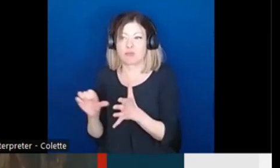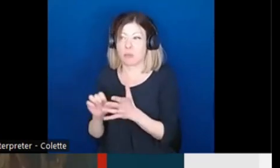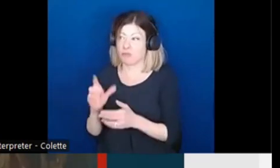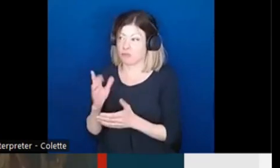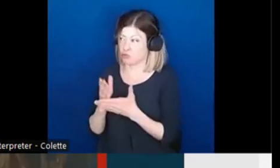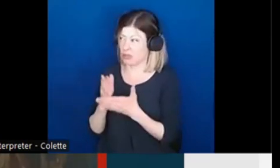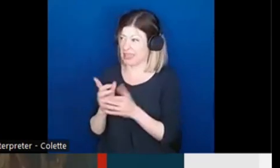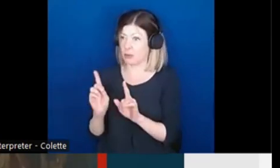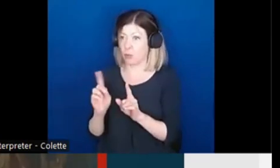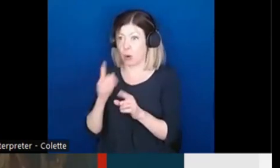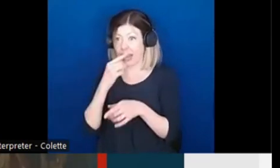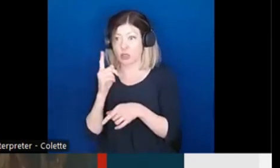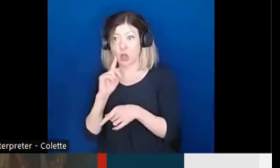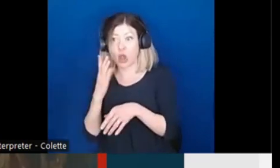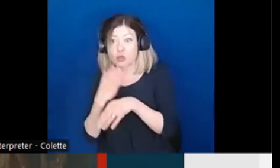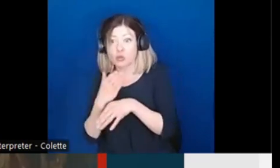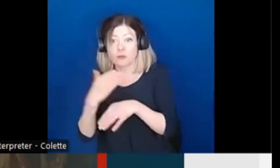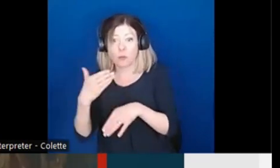lots